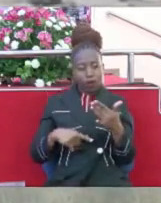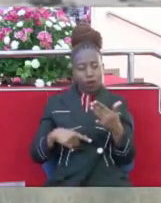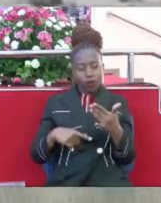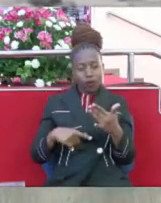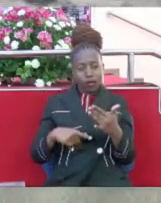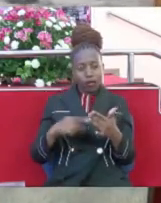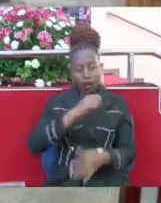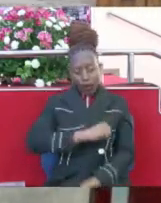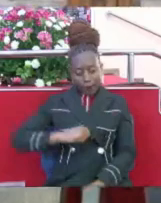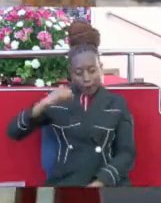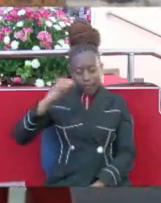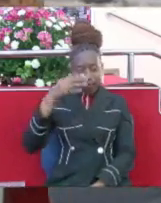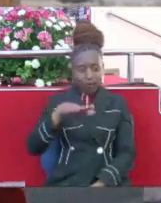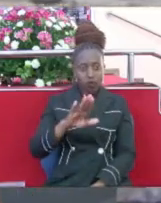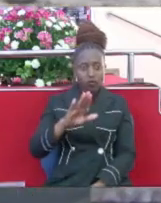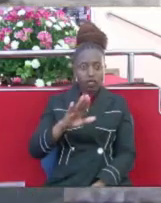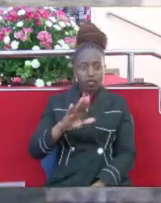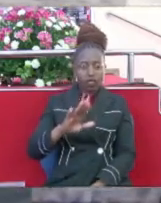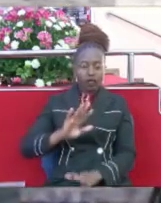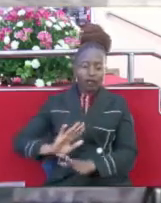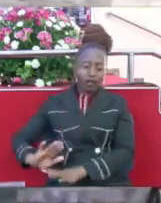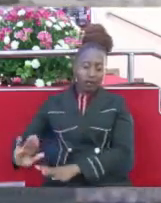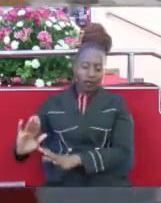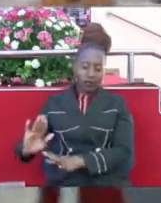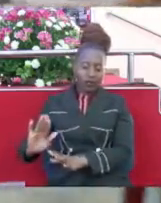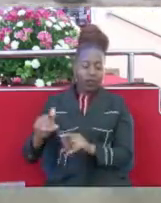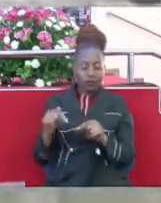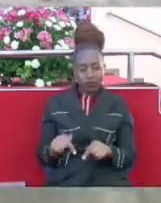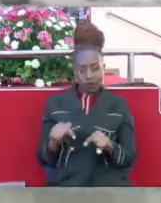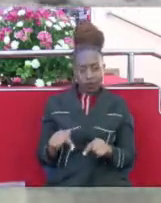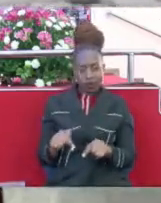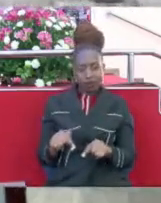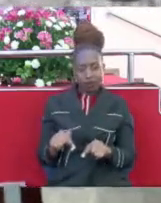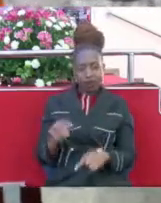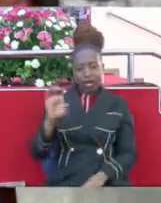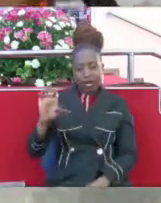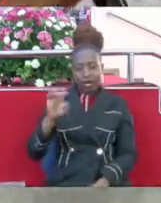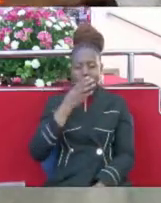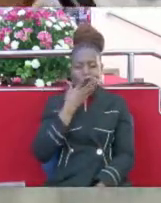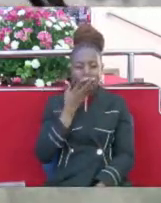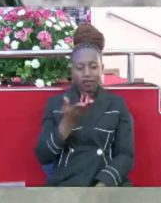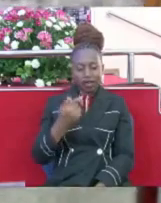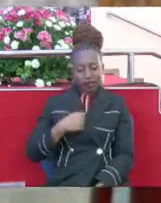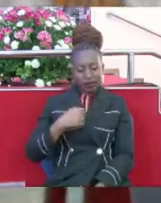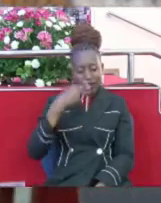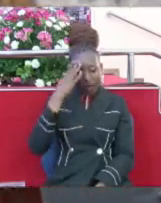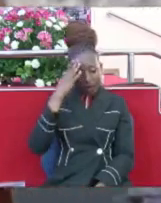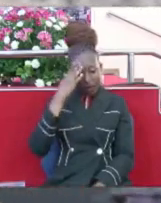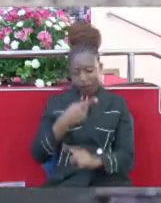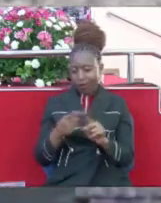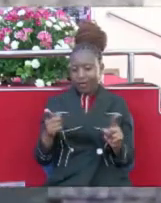goes like, I know, but keep quiet. I know, but keep